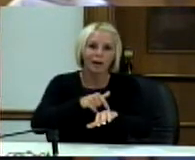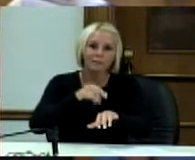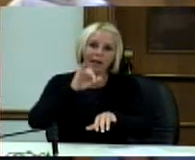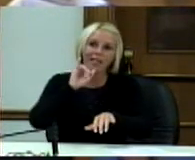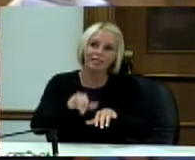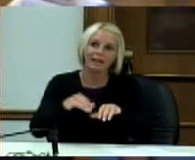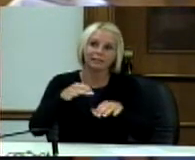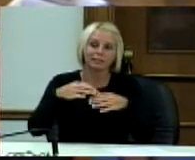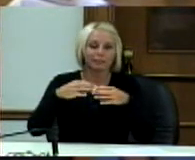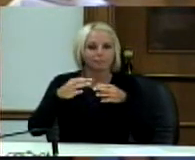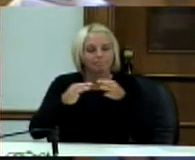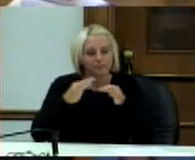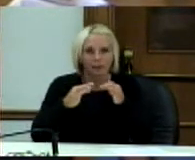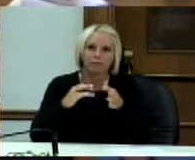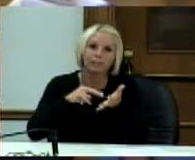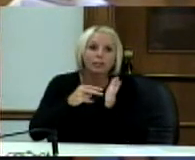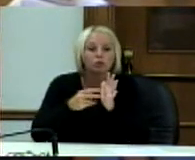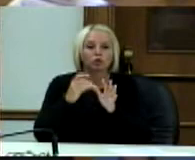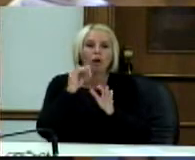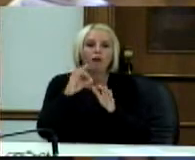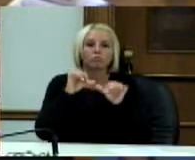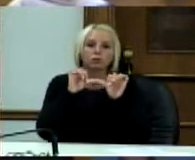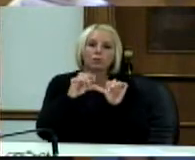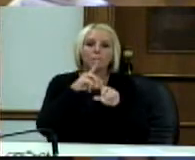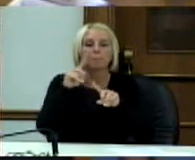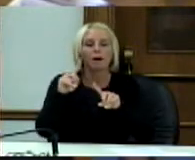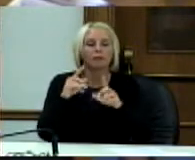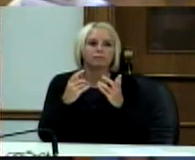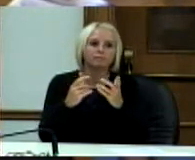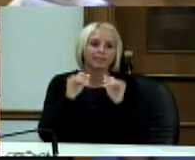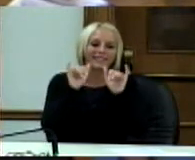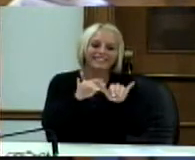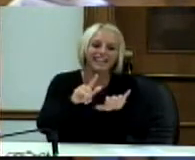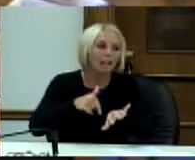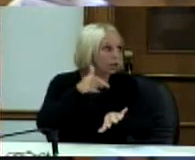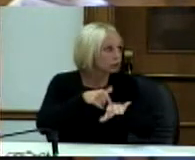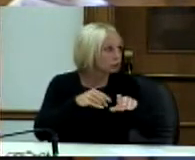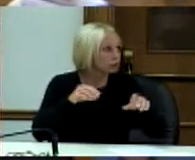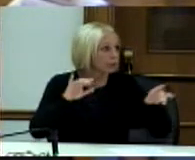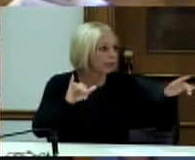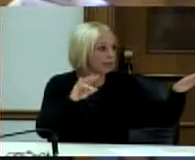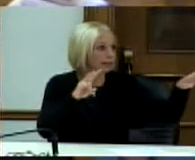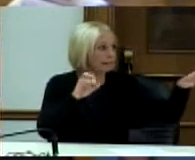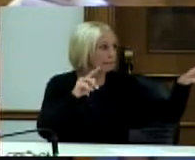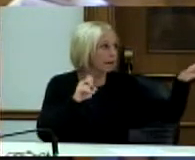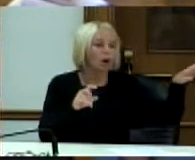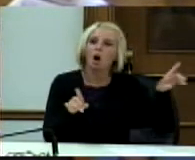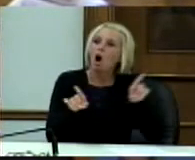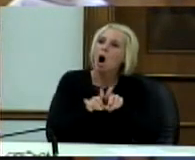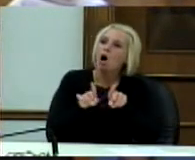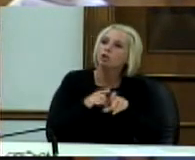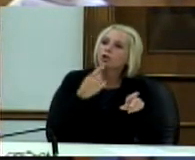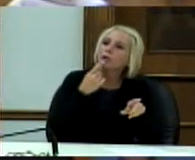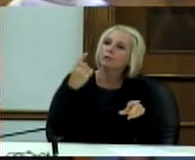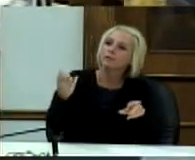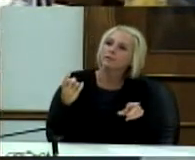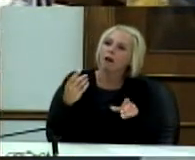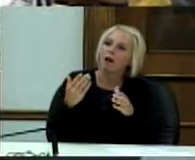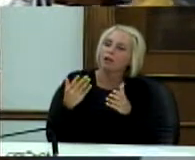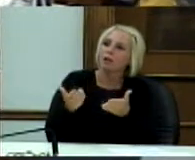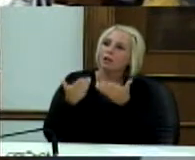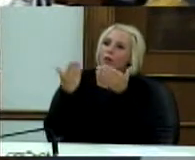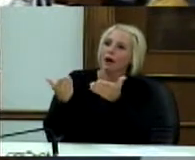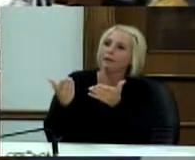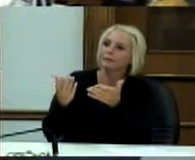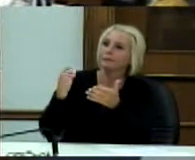the definition of persistence, but they're retained and they stay longer. And Marie, was Yeah. part of it also, they were saying they are offering